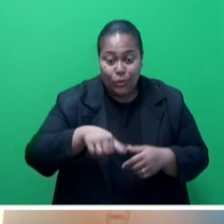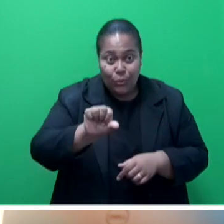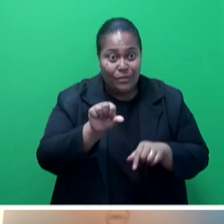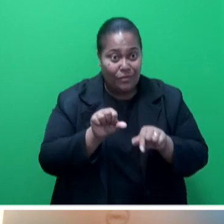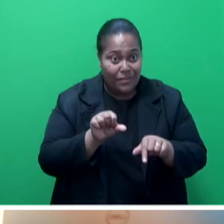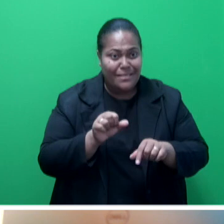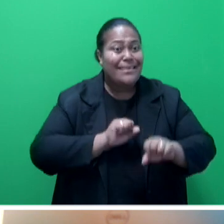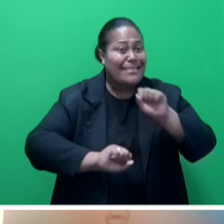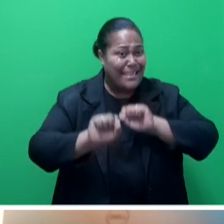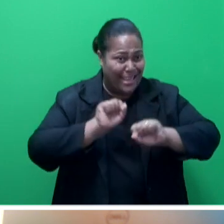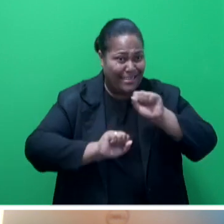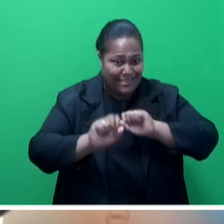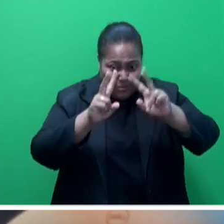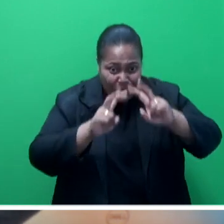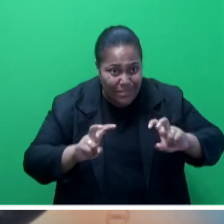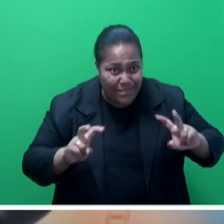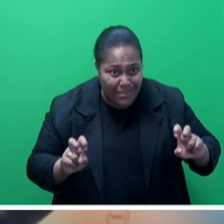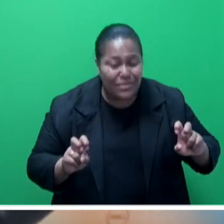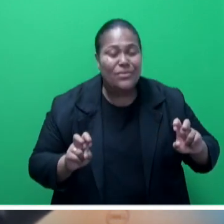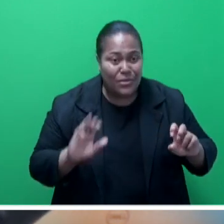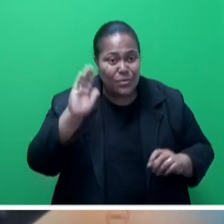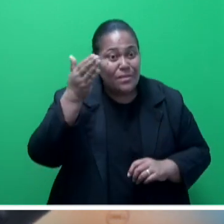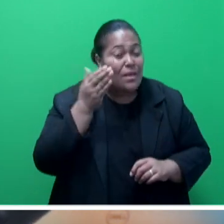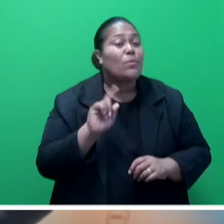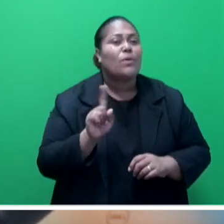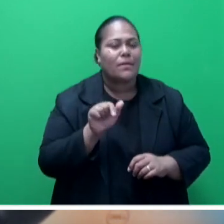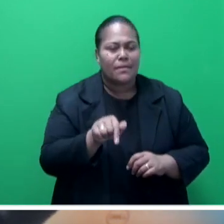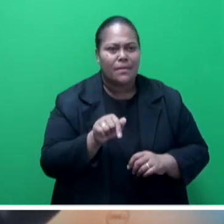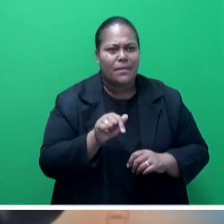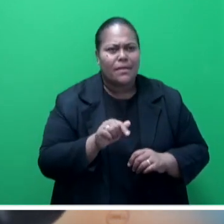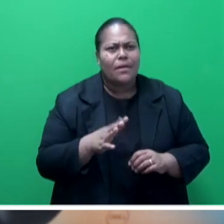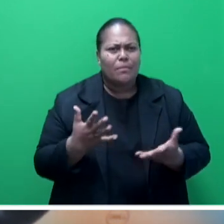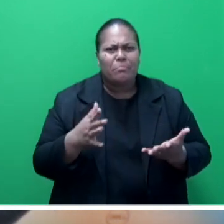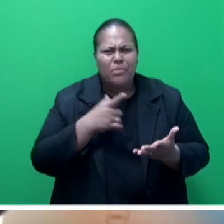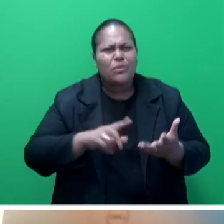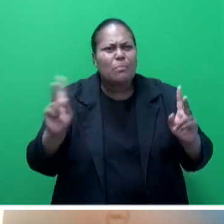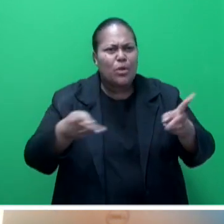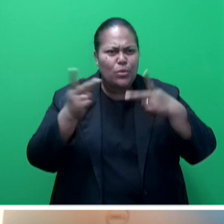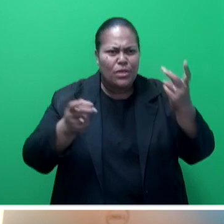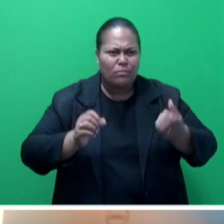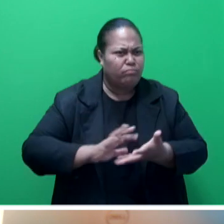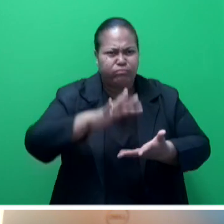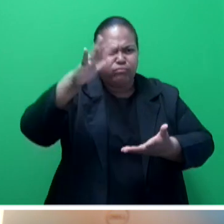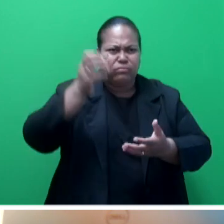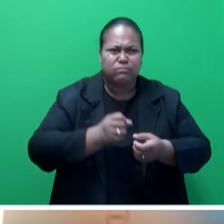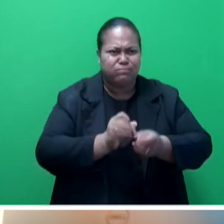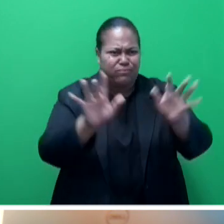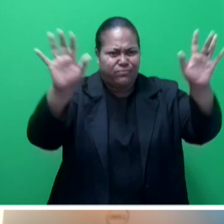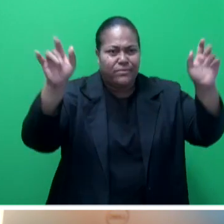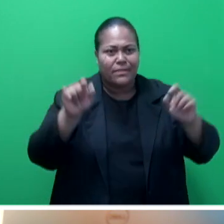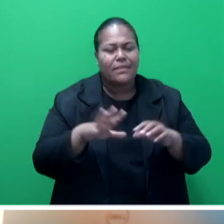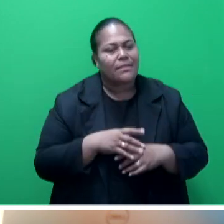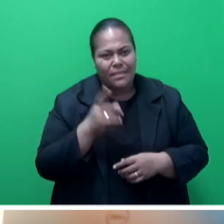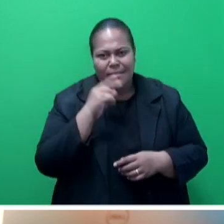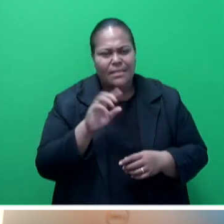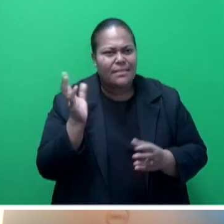us, is a direct result of increased greenhouse gases in the atmosphere. Fiji, through the support of the World Bank